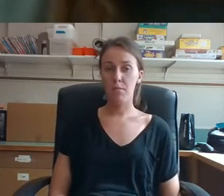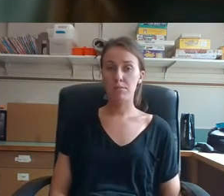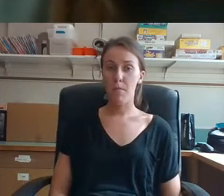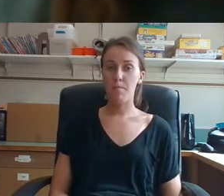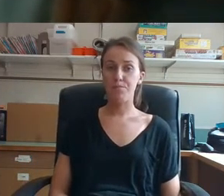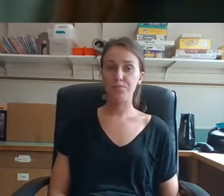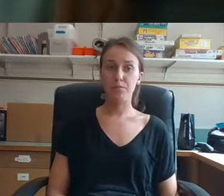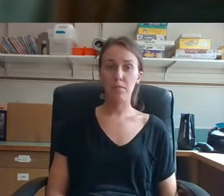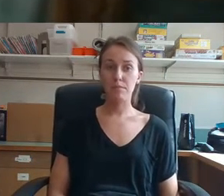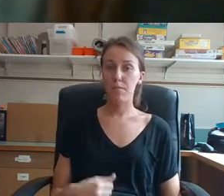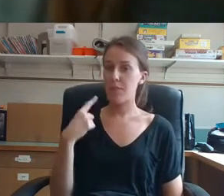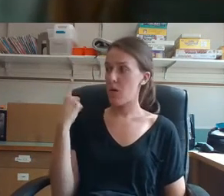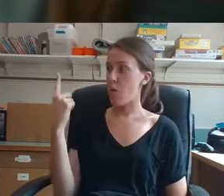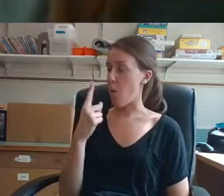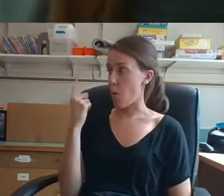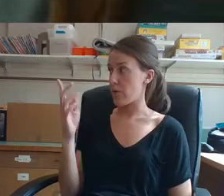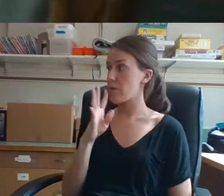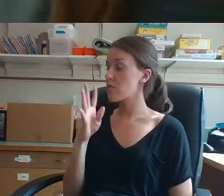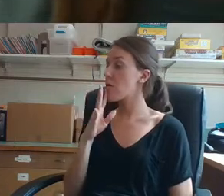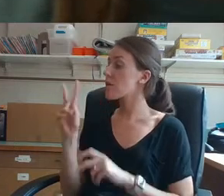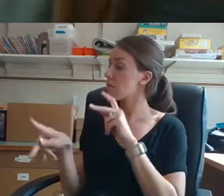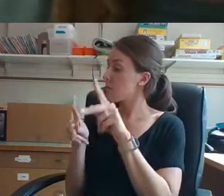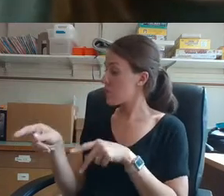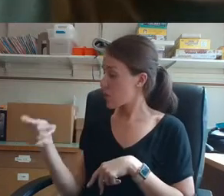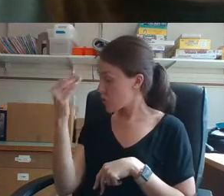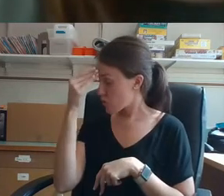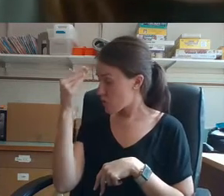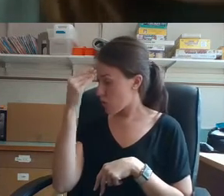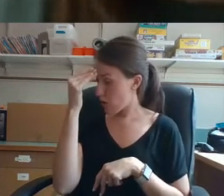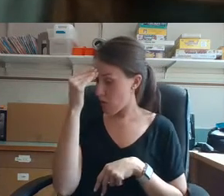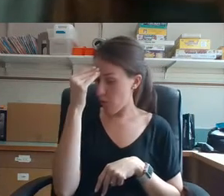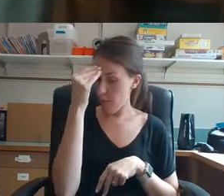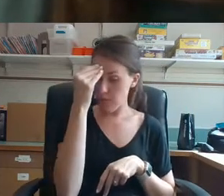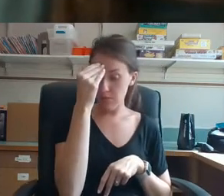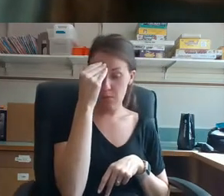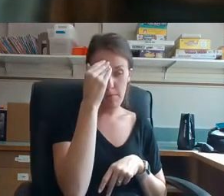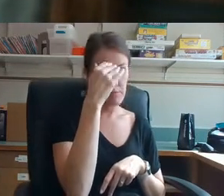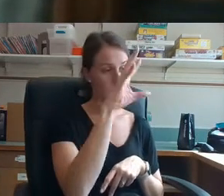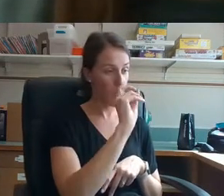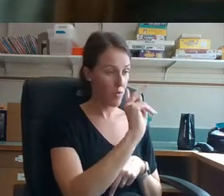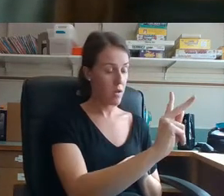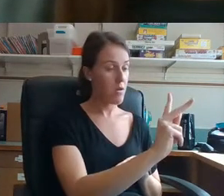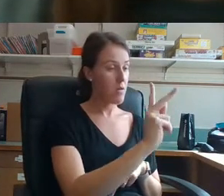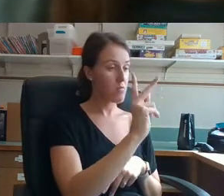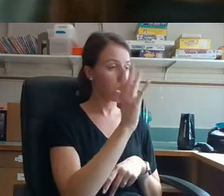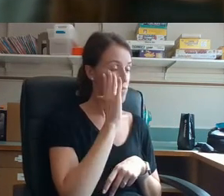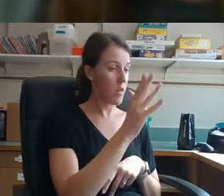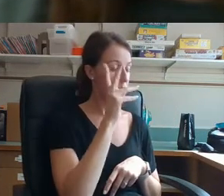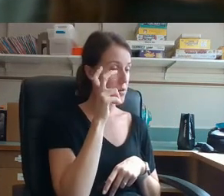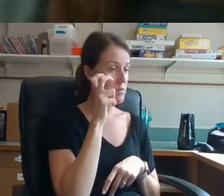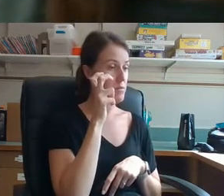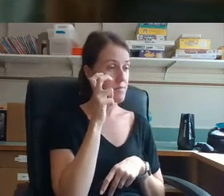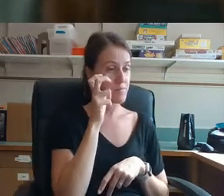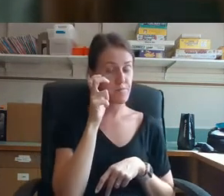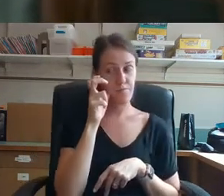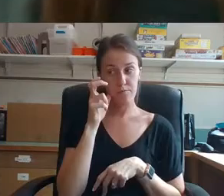you know. She won't listen, said her brother. Yes, I will. Of course she will. And one last